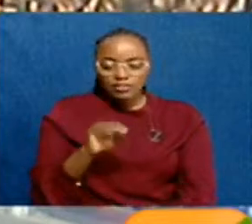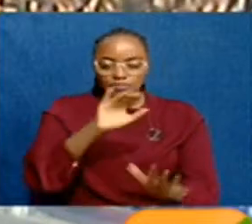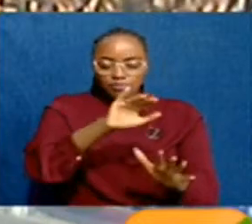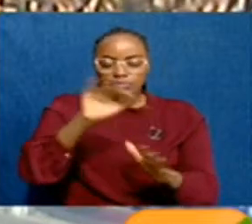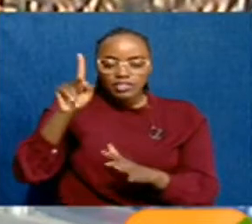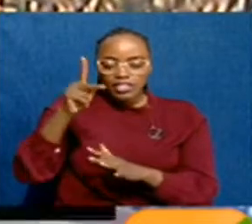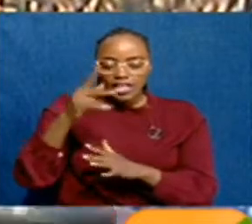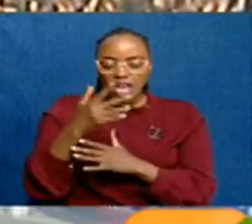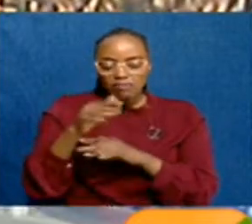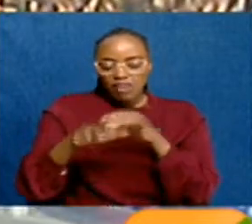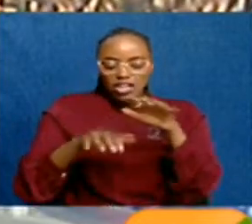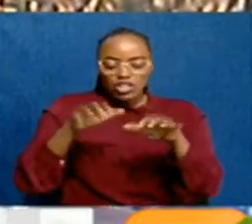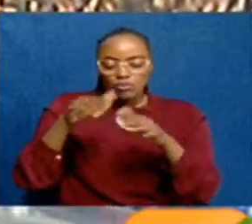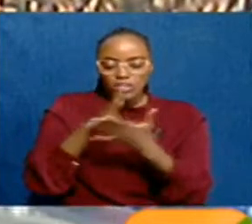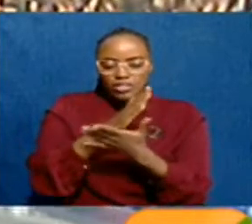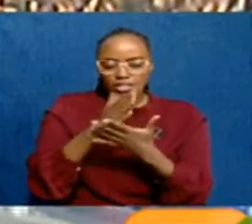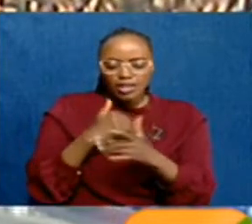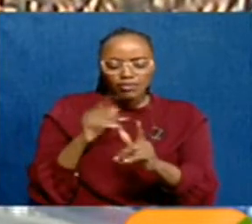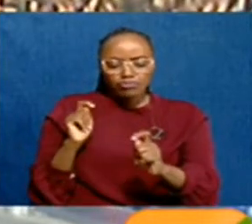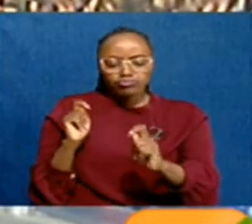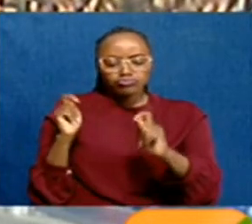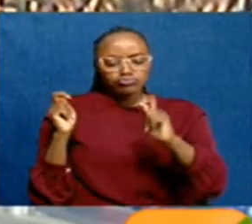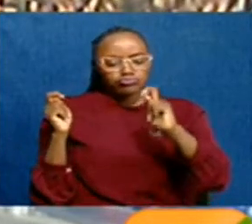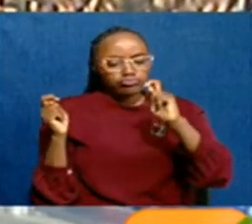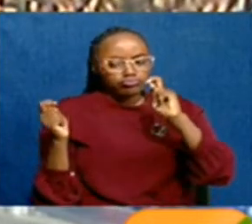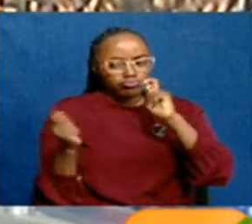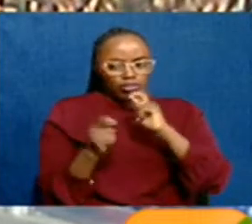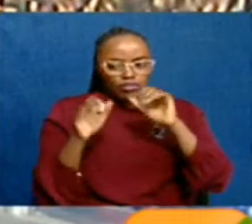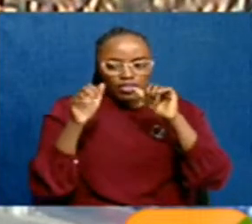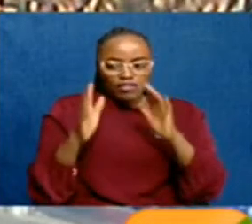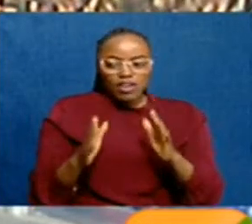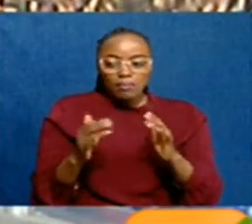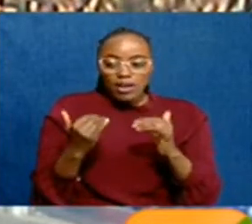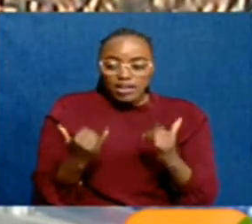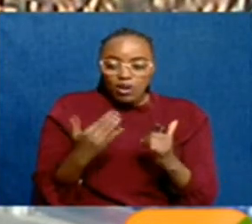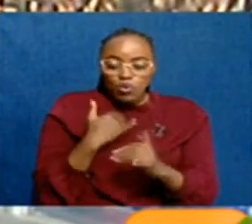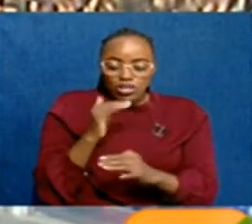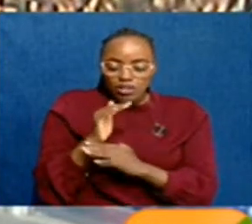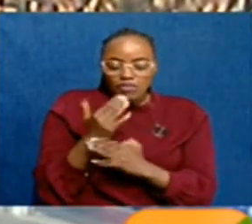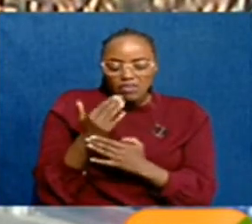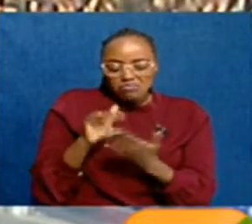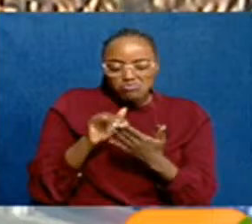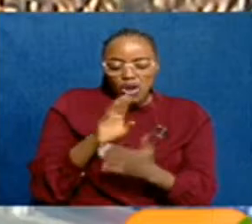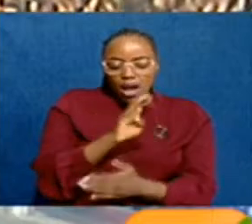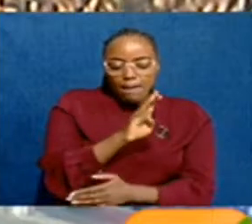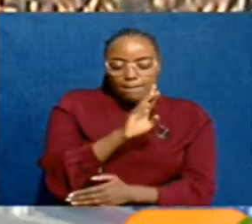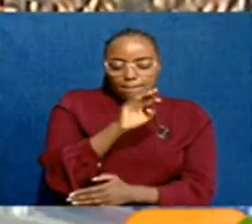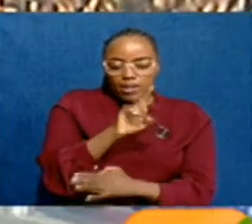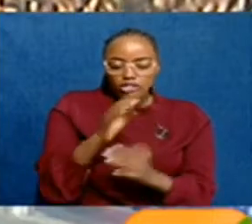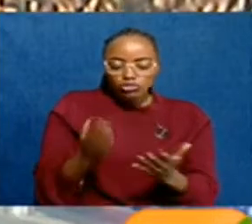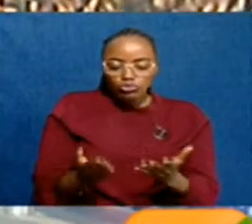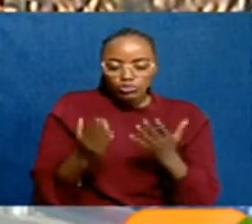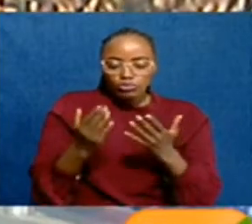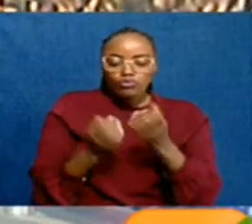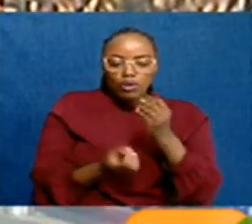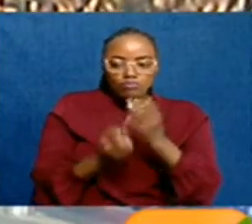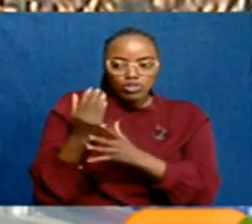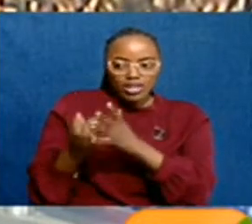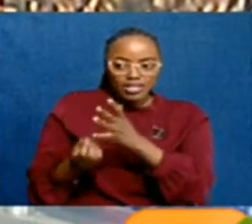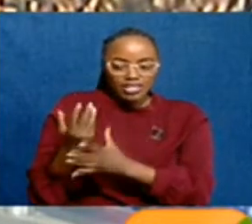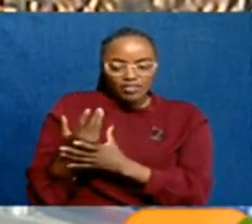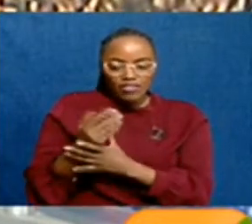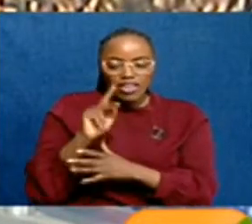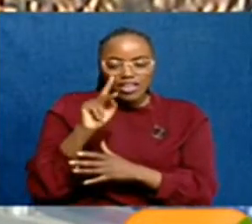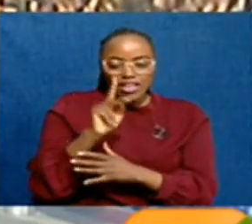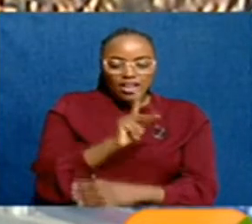Kenya's livestock sector is undergoing a transformative shift as farmers seek resilient and high-yielding breeds to improve productivity. The Kenya